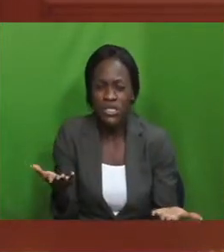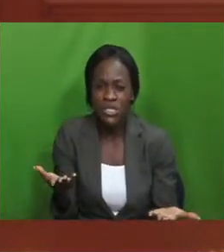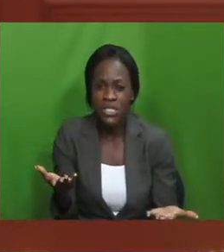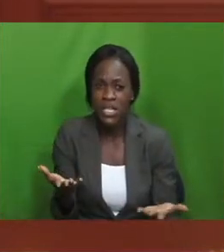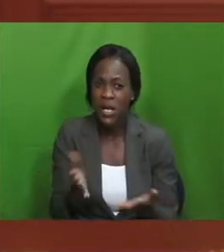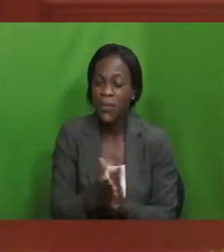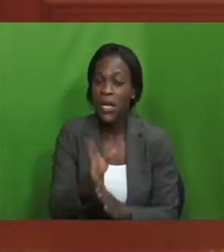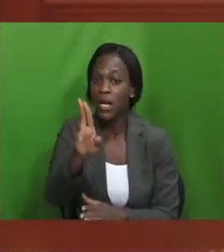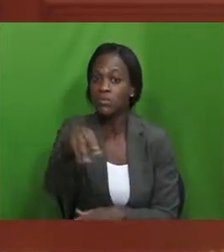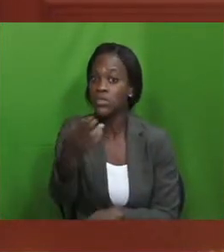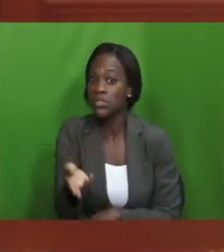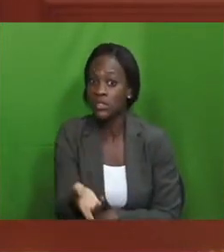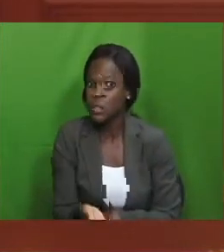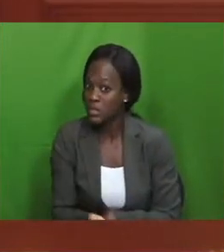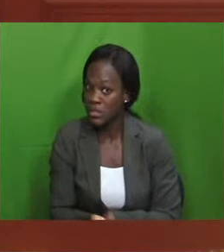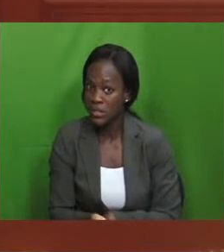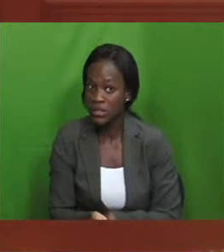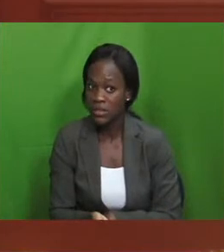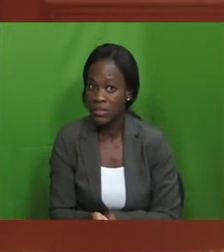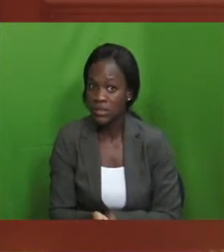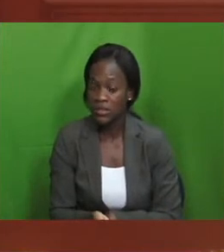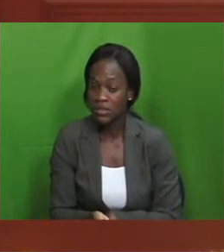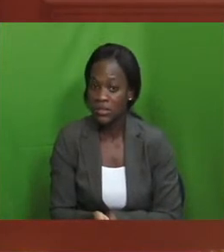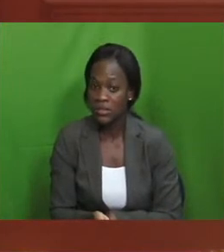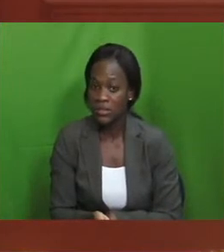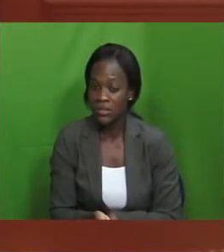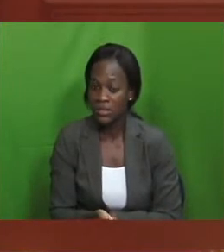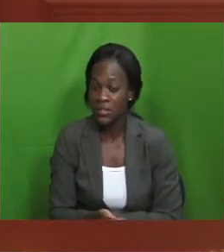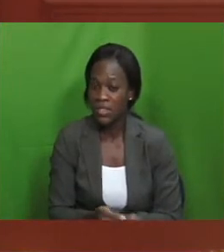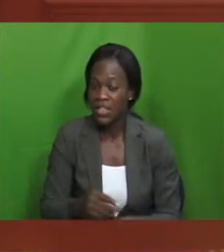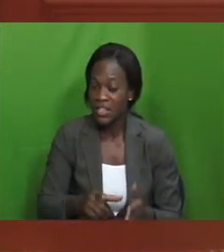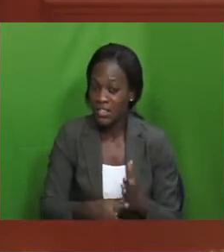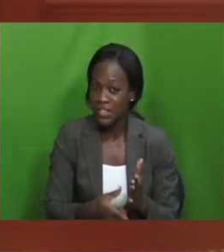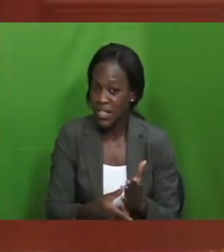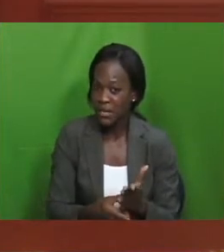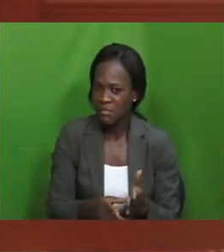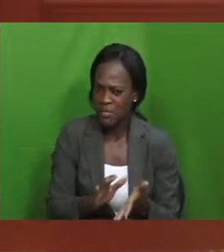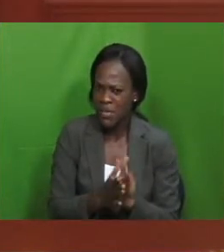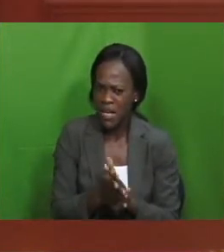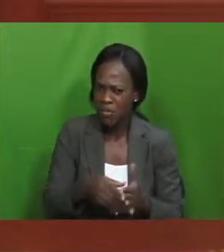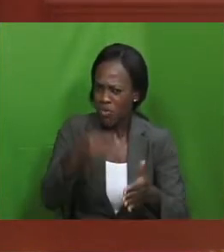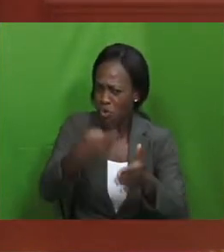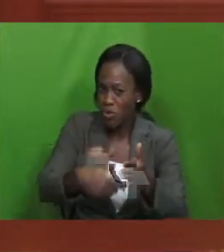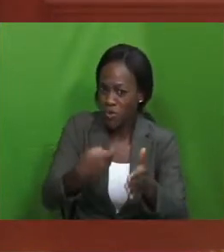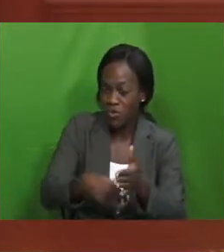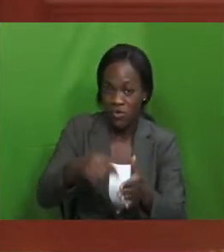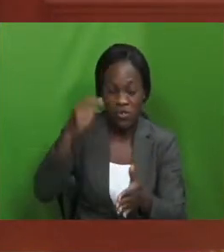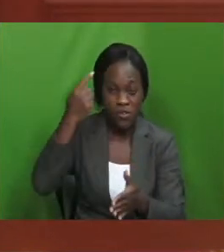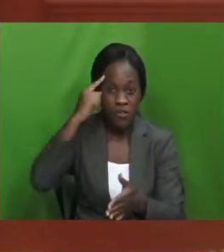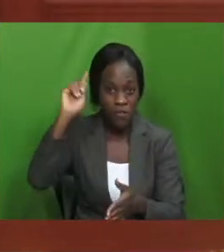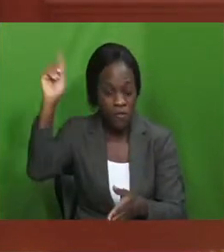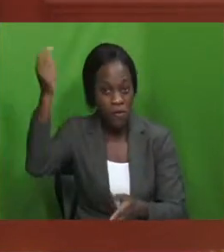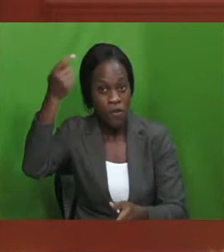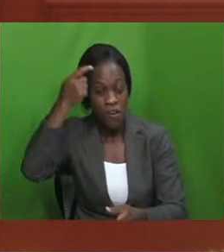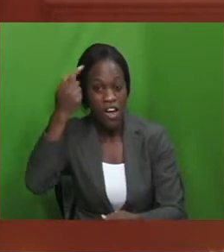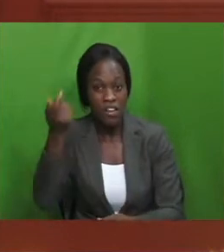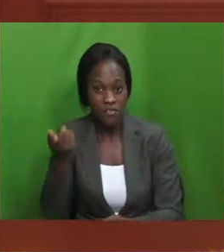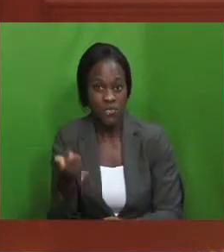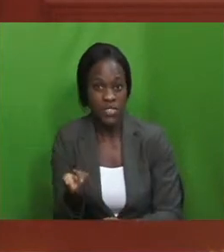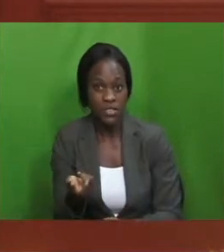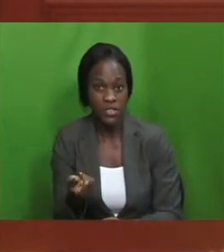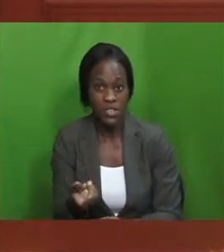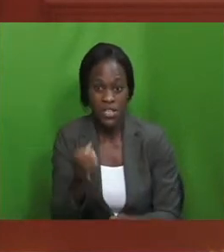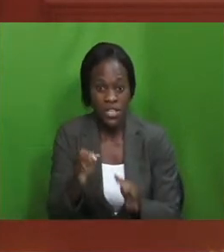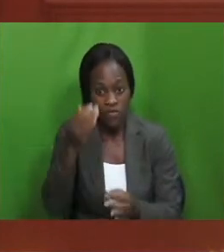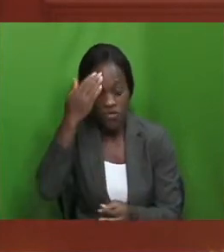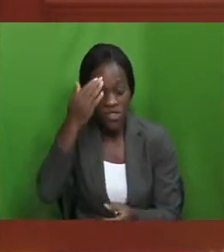will be causing some loss to the state if you don't know when you should make fertilizer